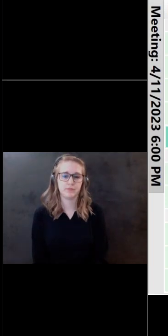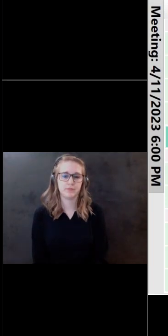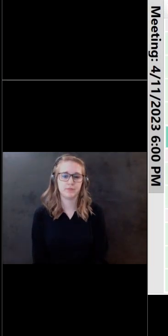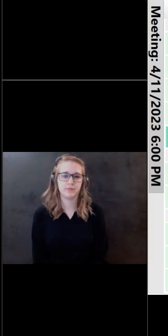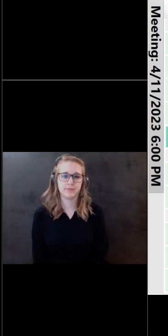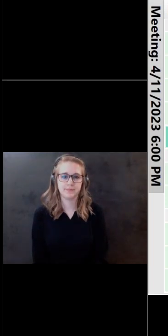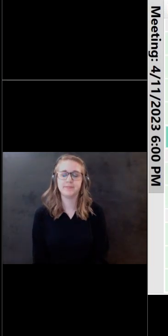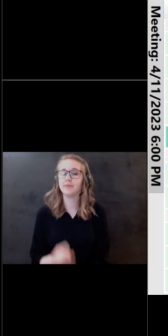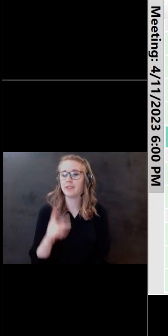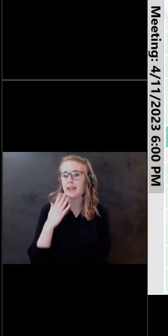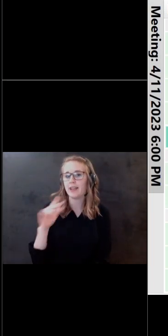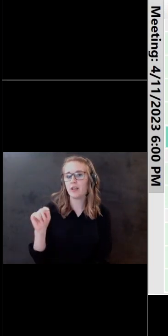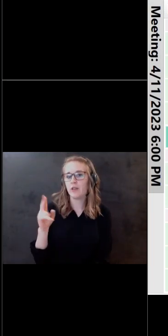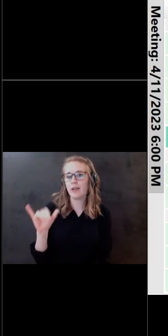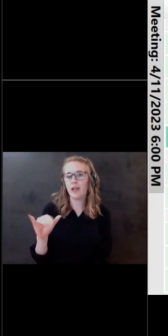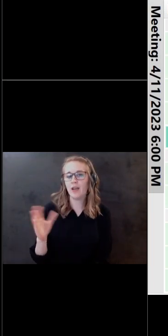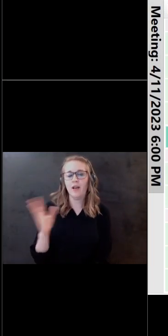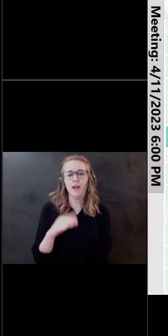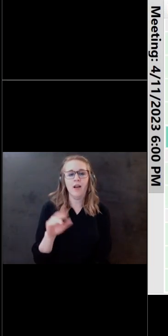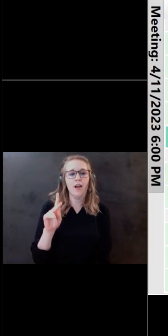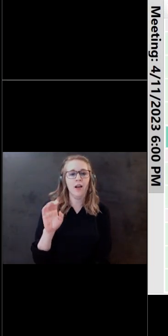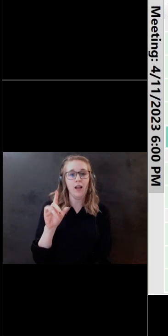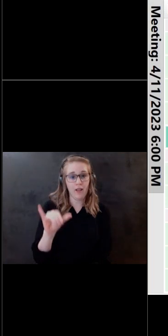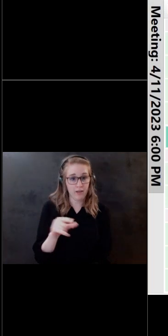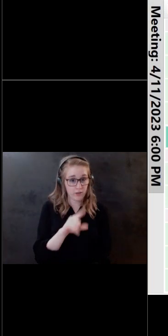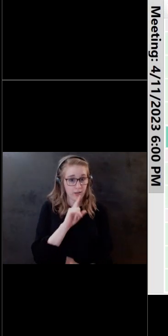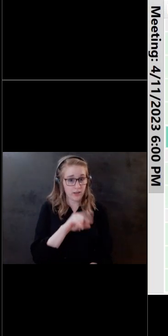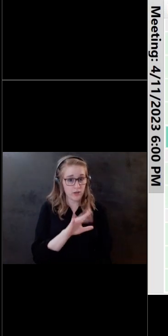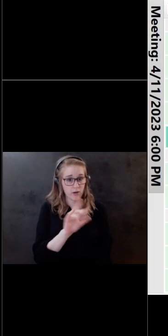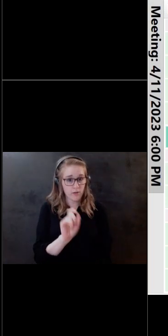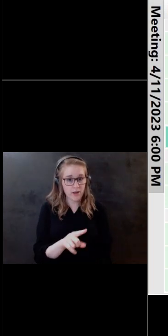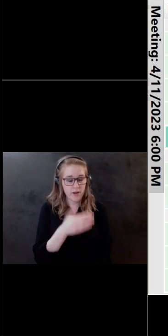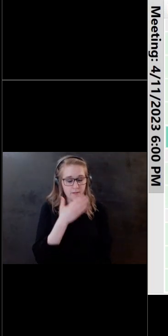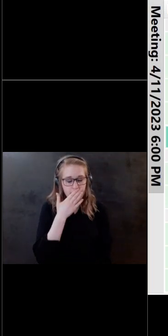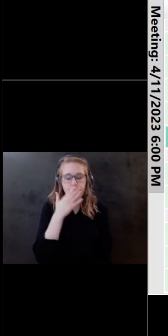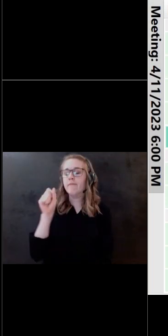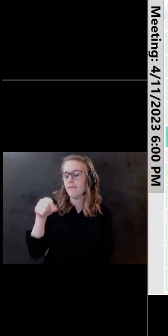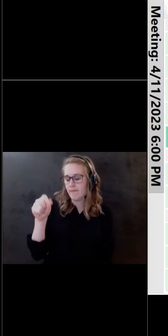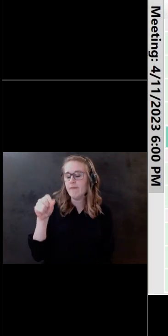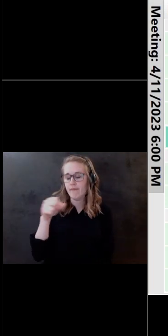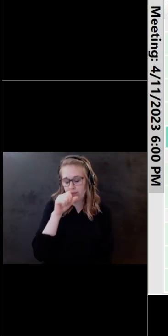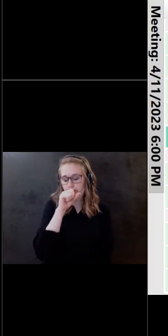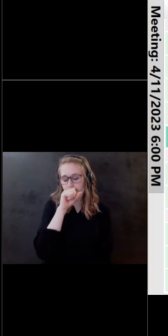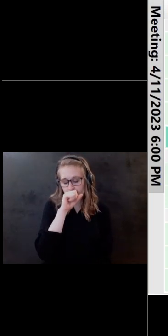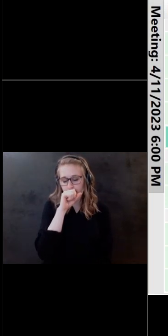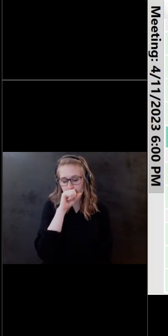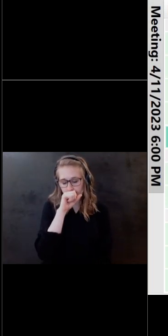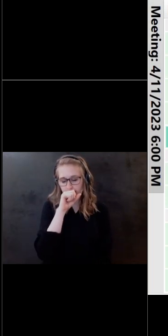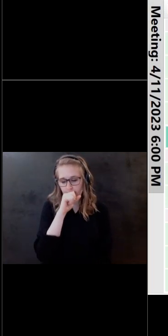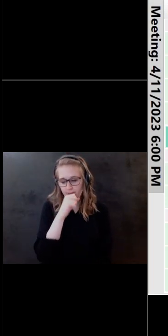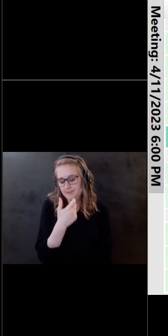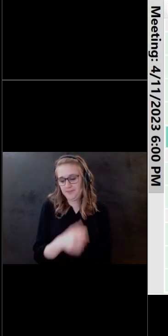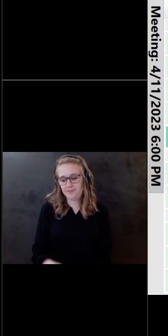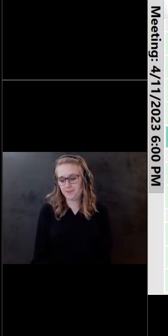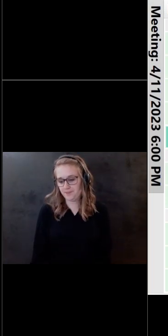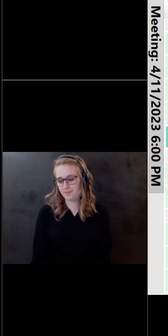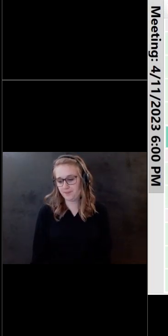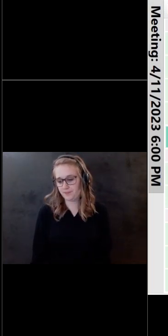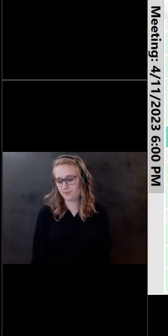Thank you, Twee. Board Member Kelly, did she answer your questions? Yes, I just, I don't have